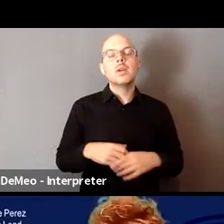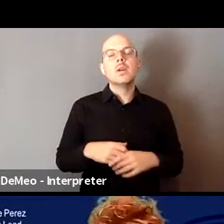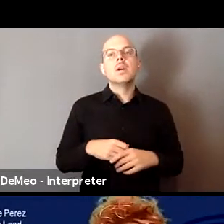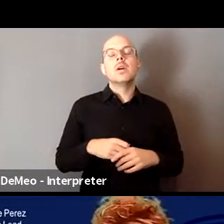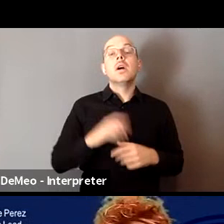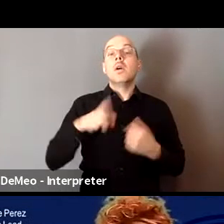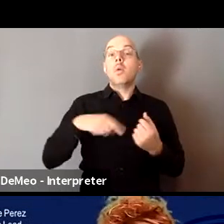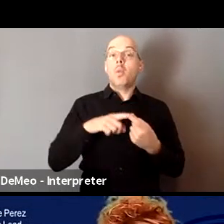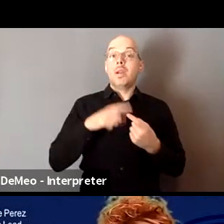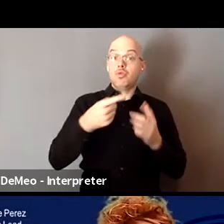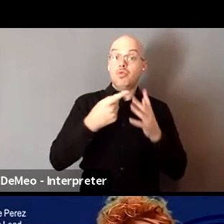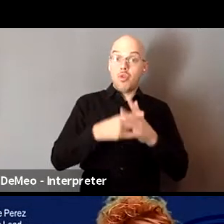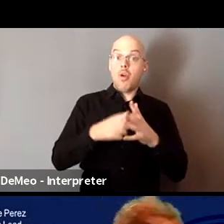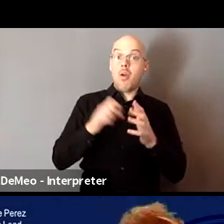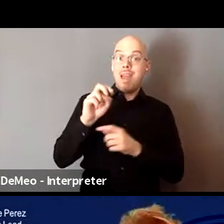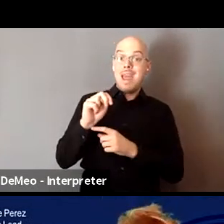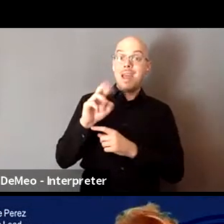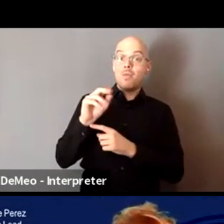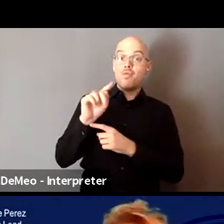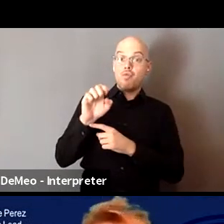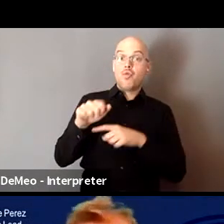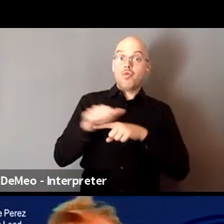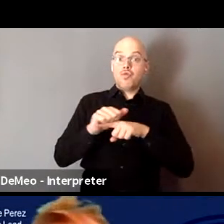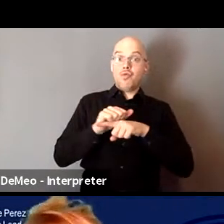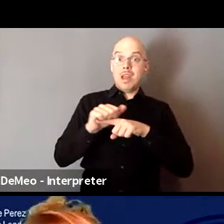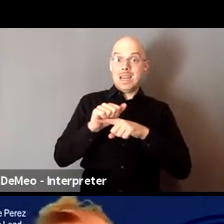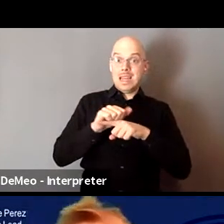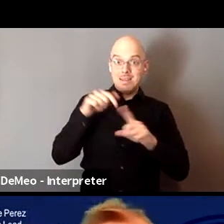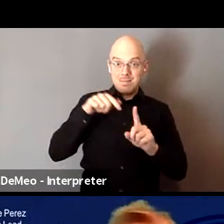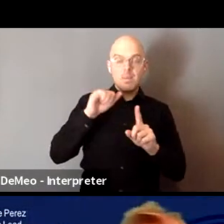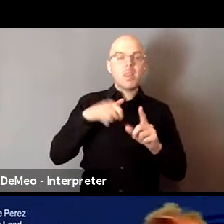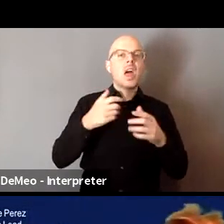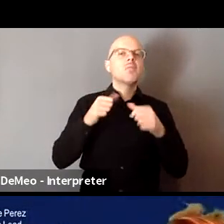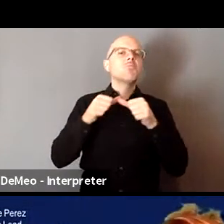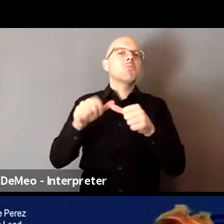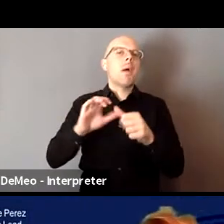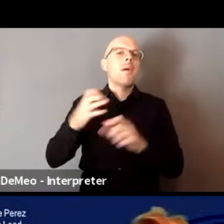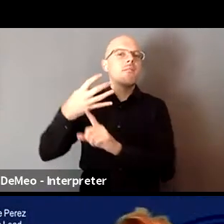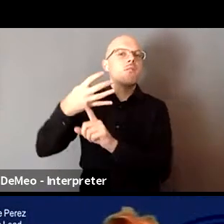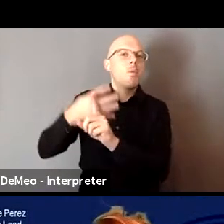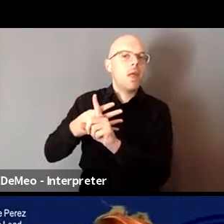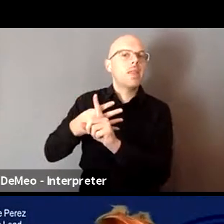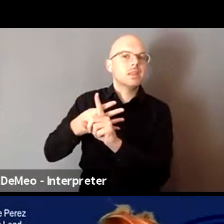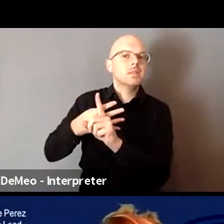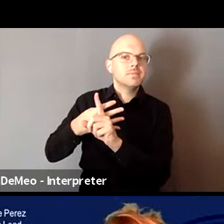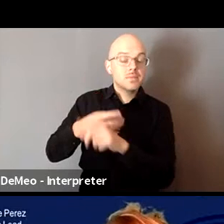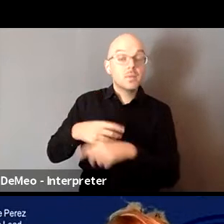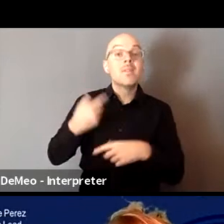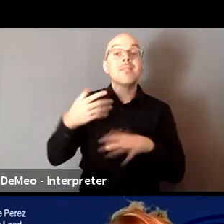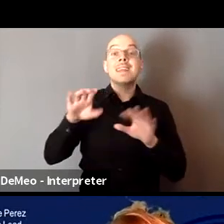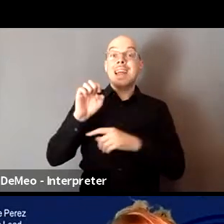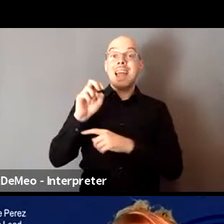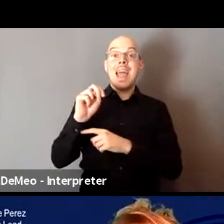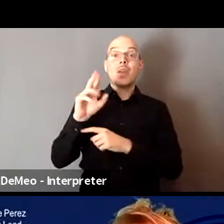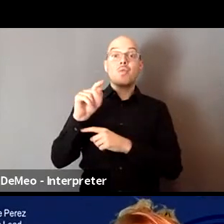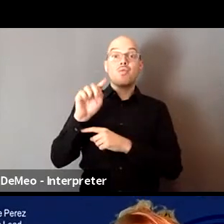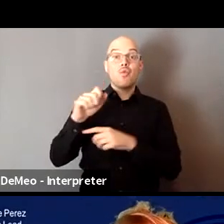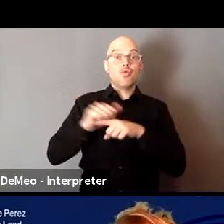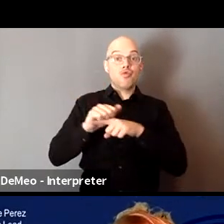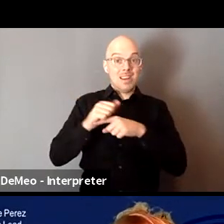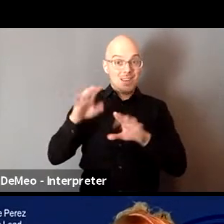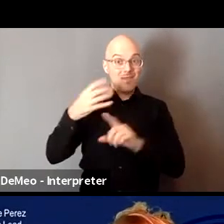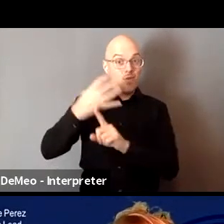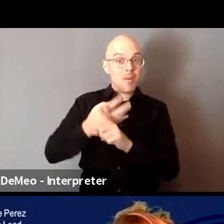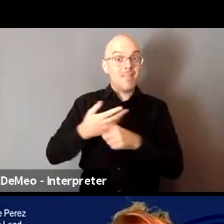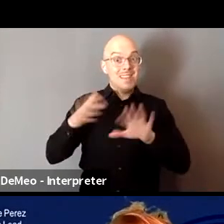initial en route training, that lasts approximately 4 months. After you've completed the en route training, then you'll proceed back to